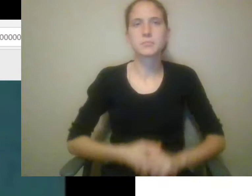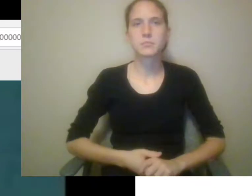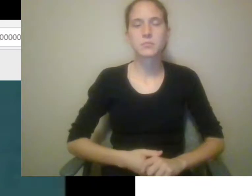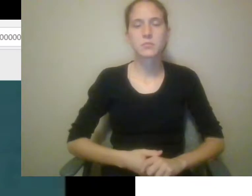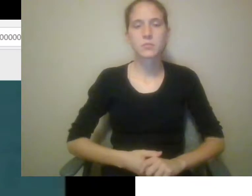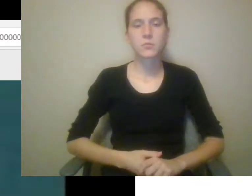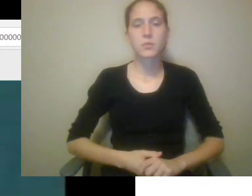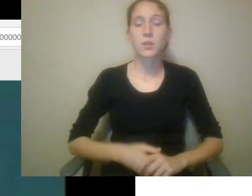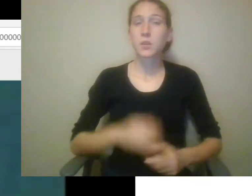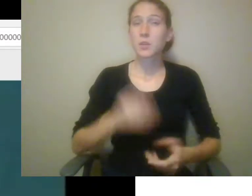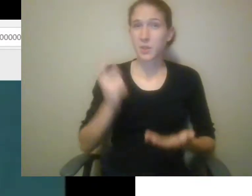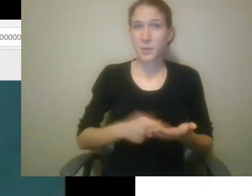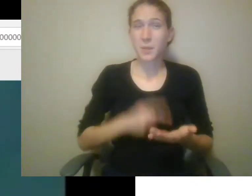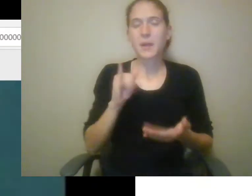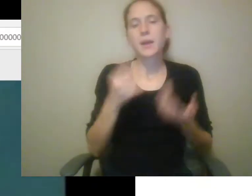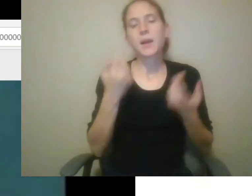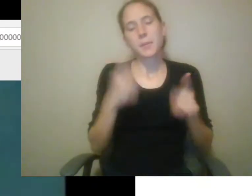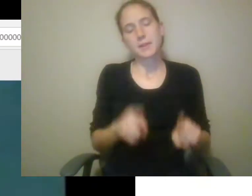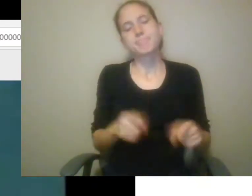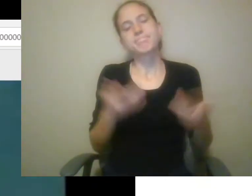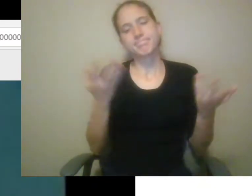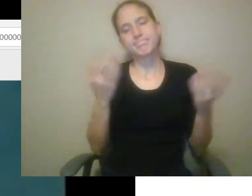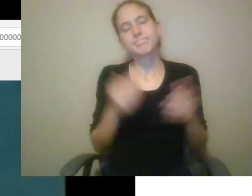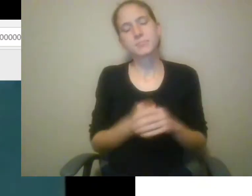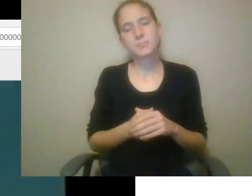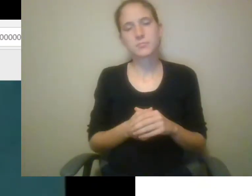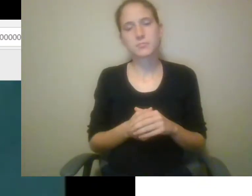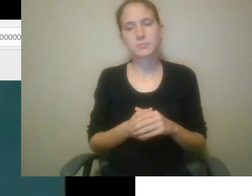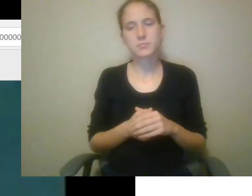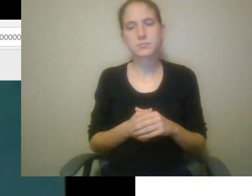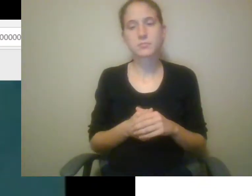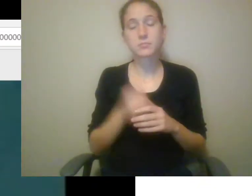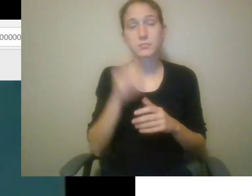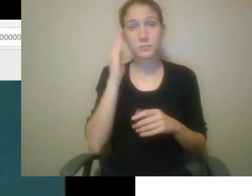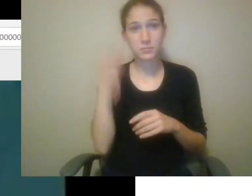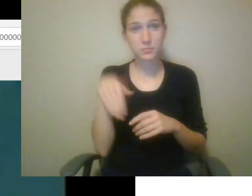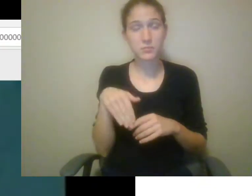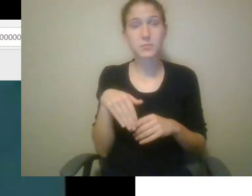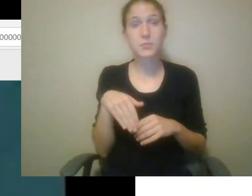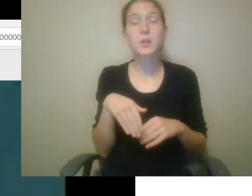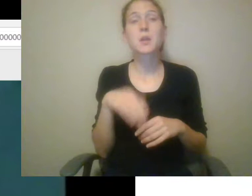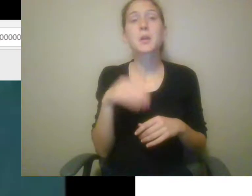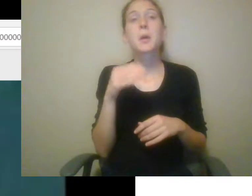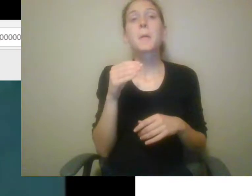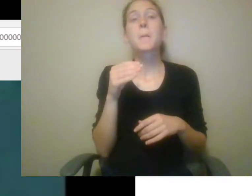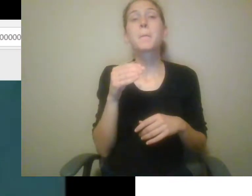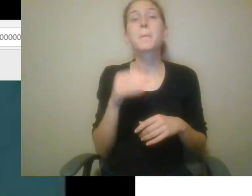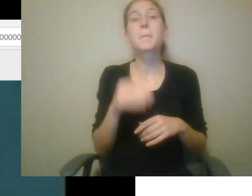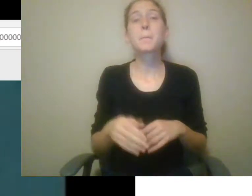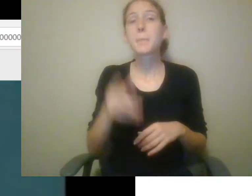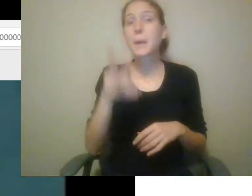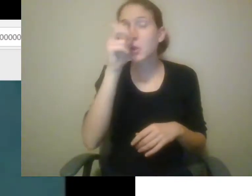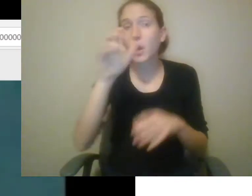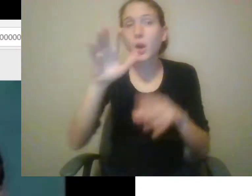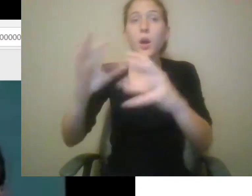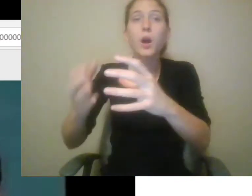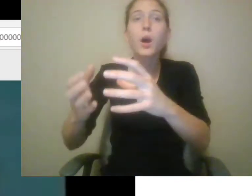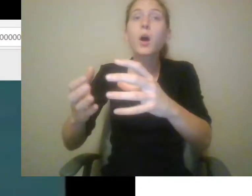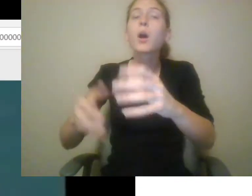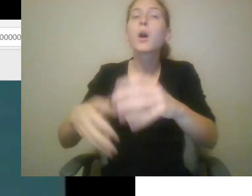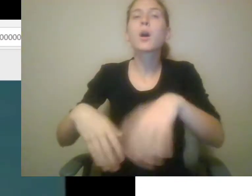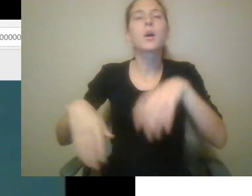right, so there are those problems that can arise. And actually, there are some bacteria, and there are some diseases, for